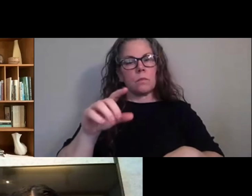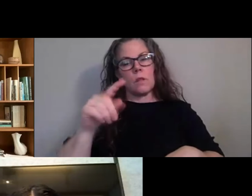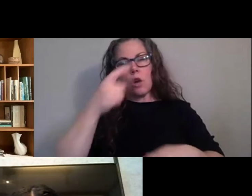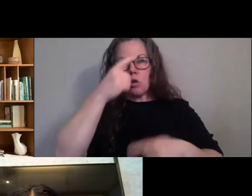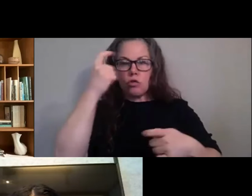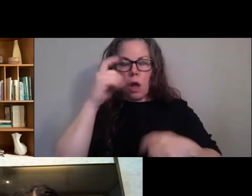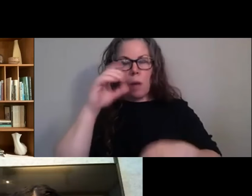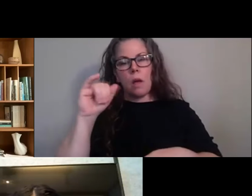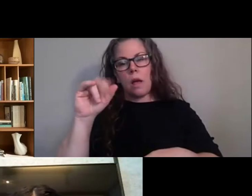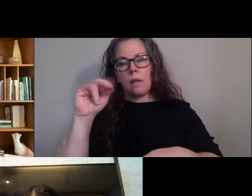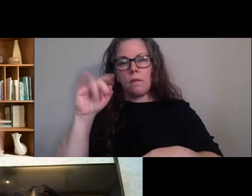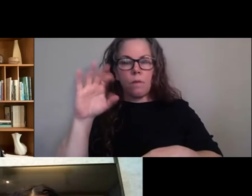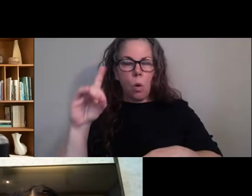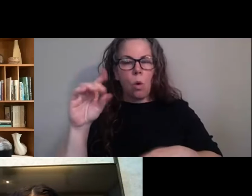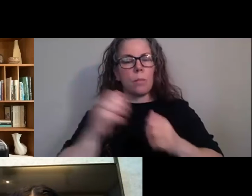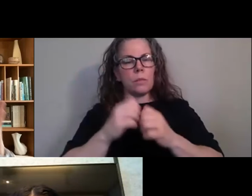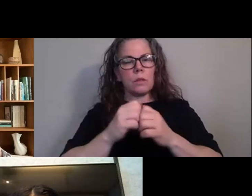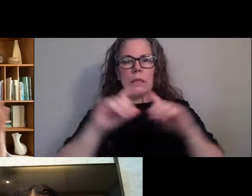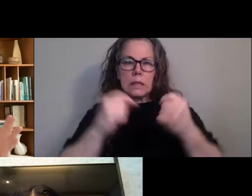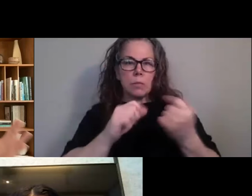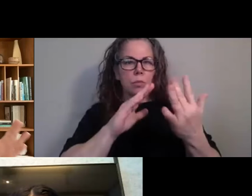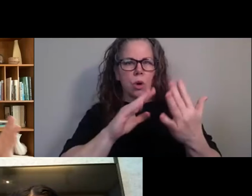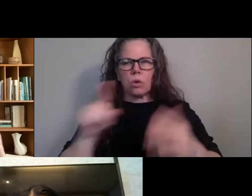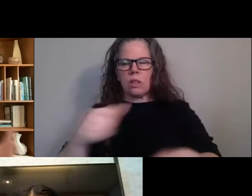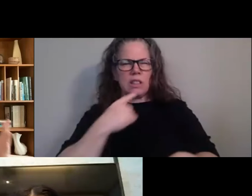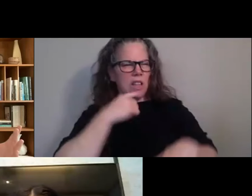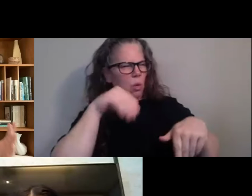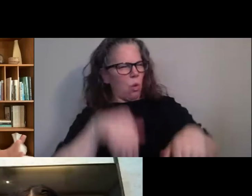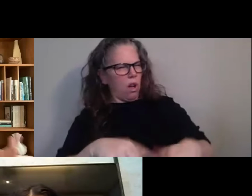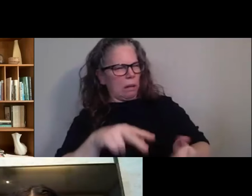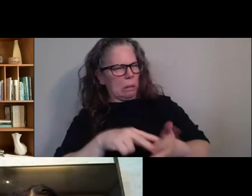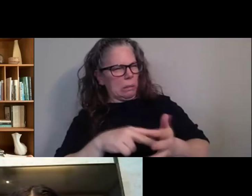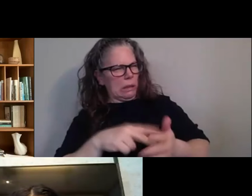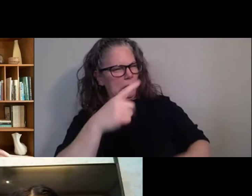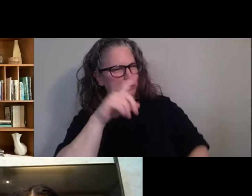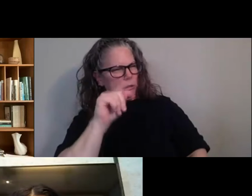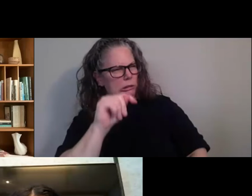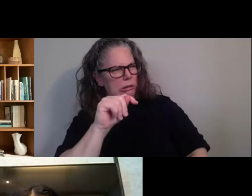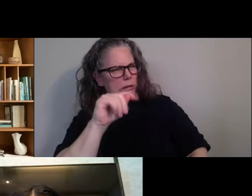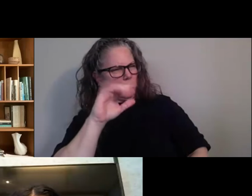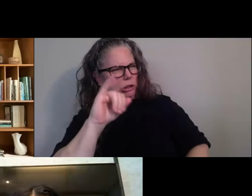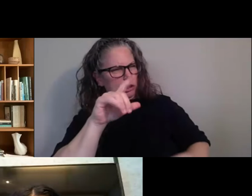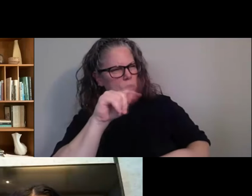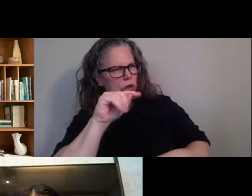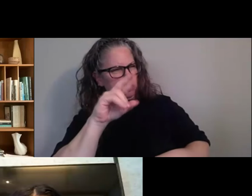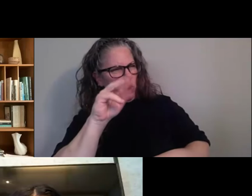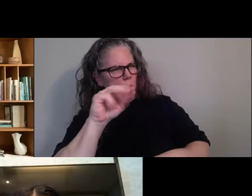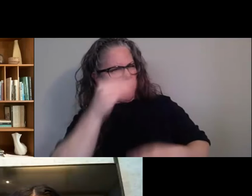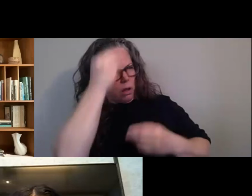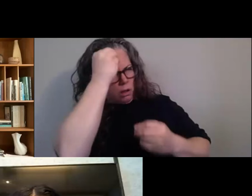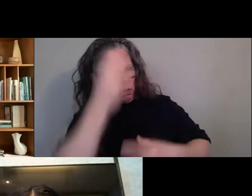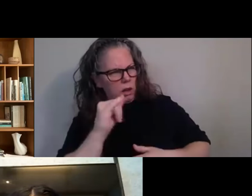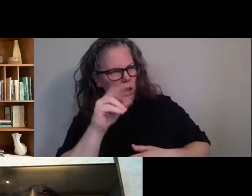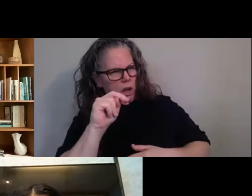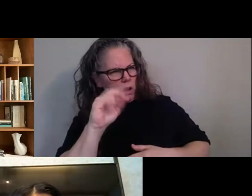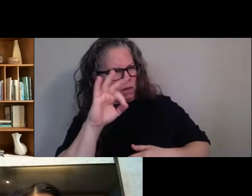multidisciplinary teamed approach to survivors, they're going to say, wait a minute, what do I need to know all of that? You know, and to make sure